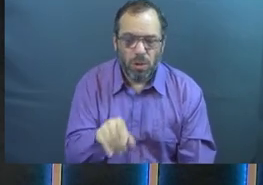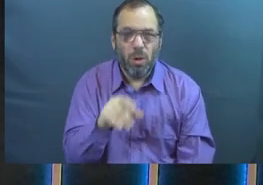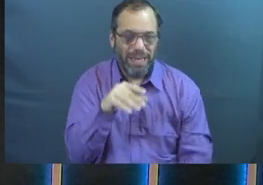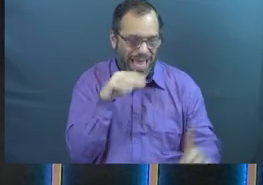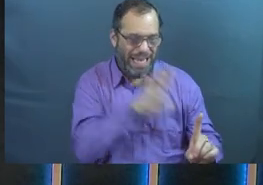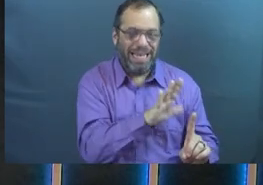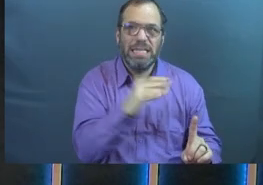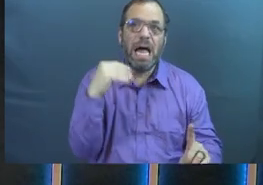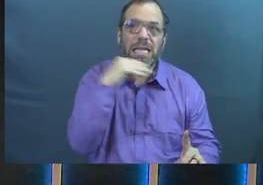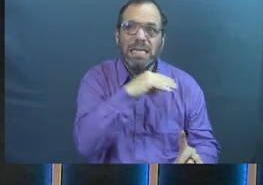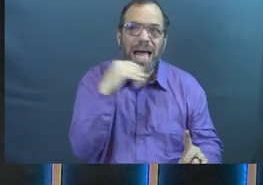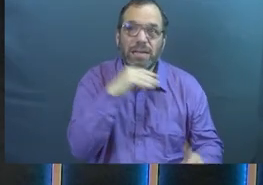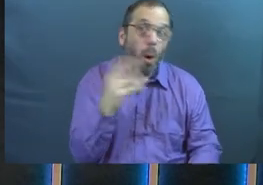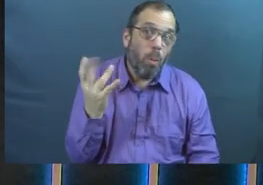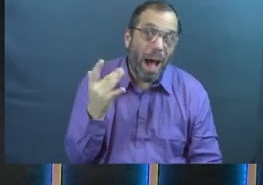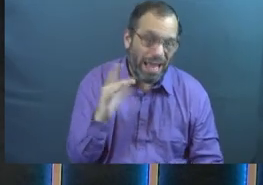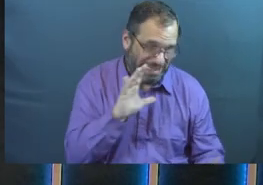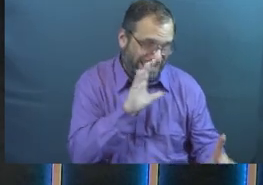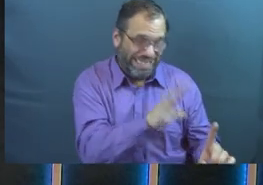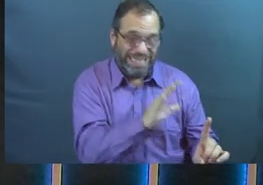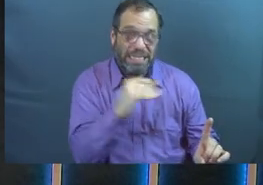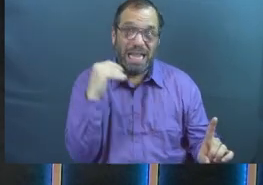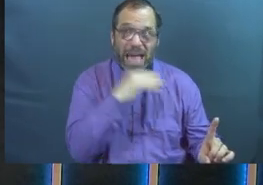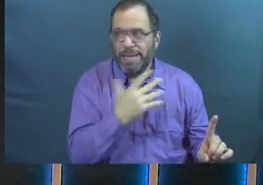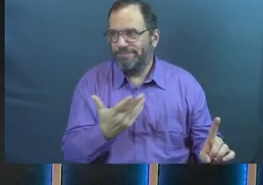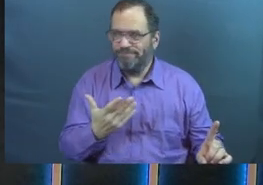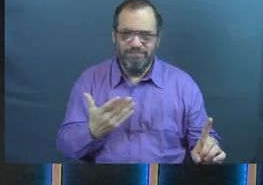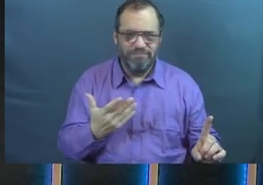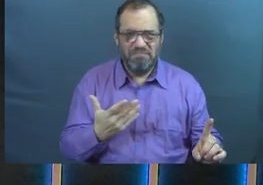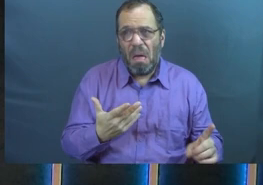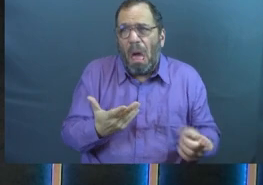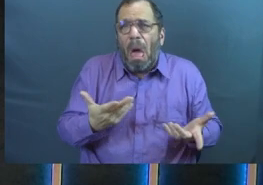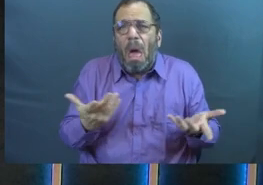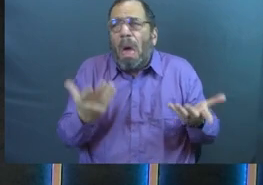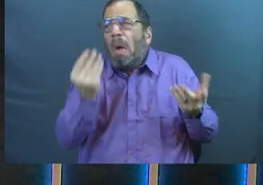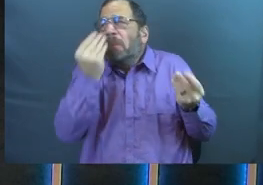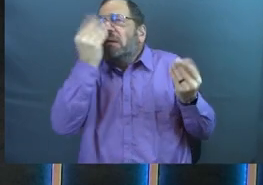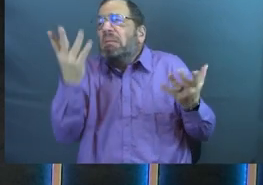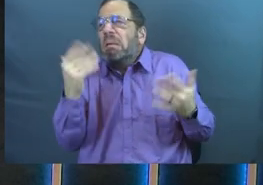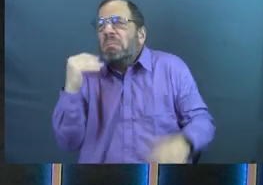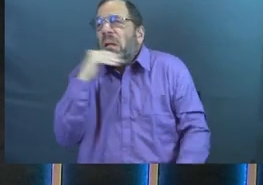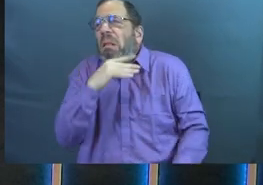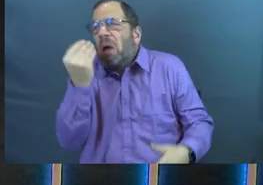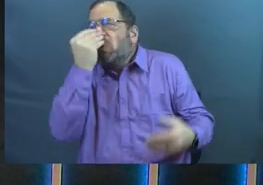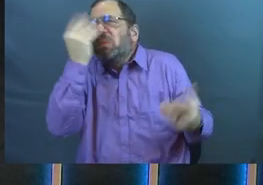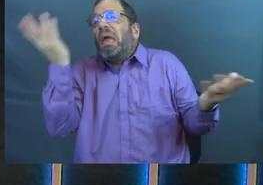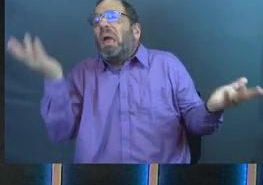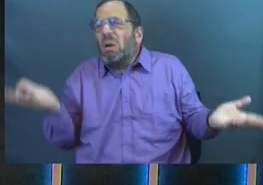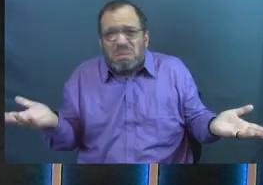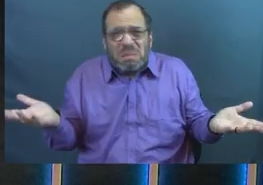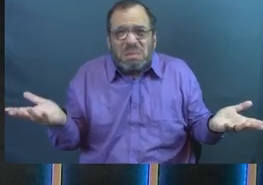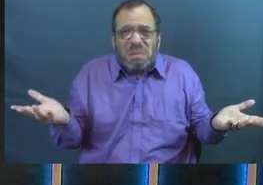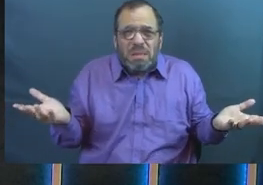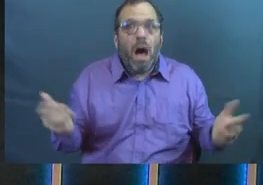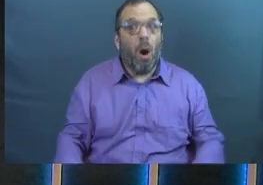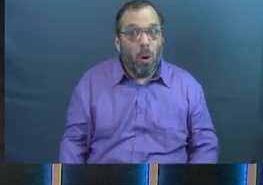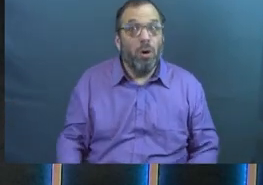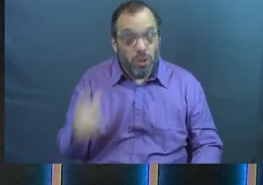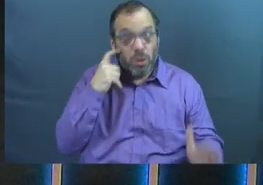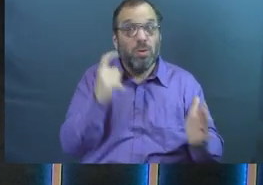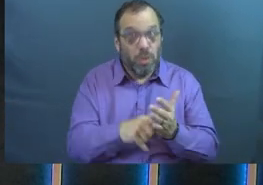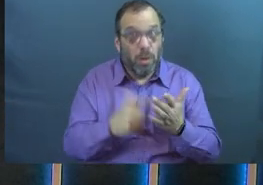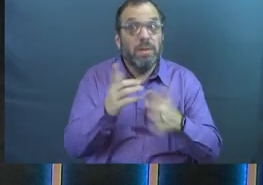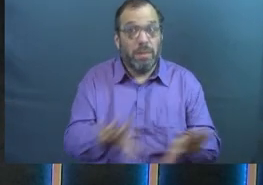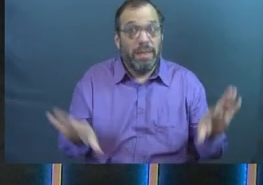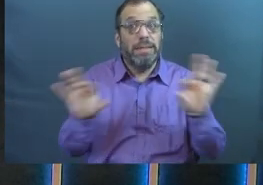at his lies today, because his lies might seem like, what's the big deal about a lie? Well, you're going to see what the big